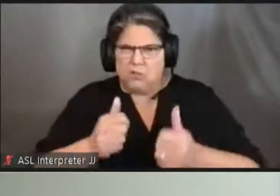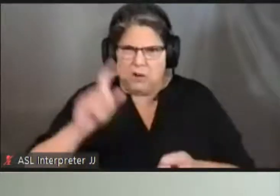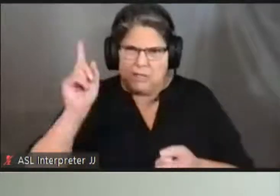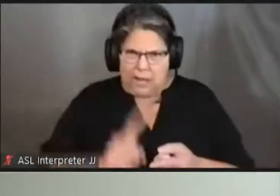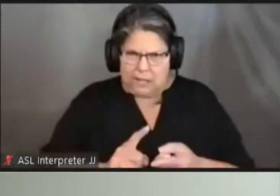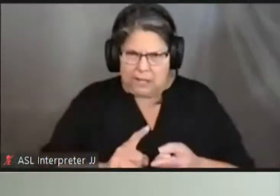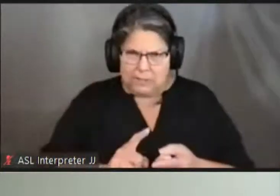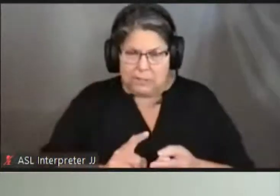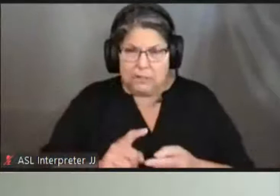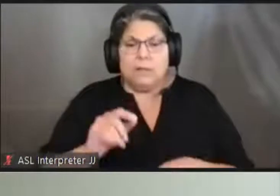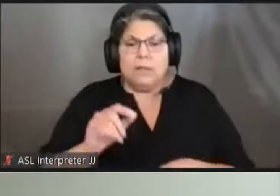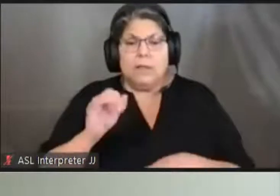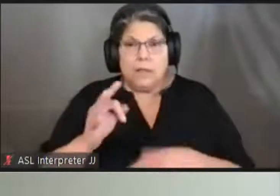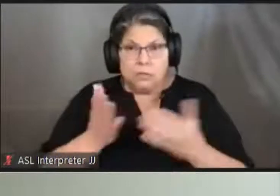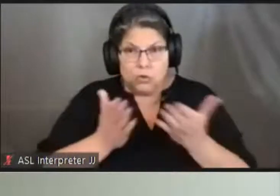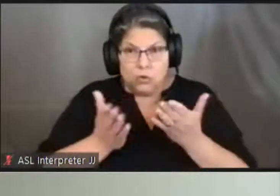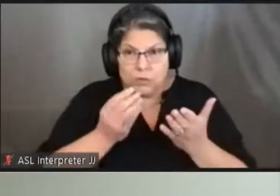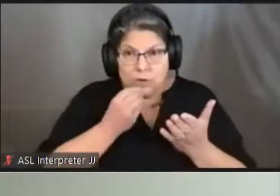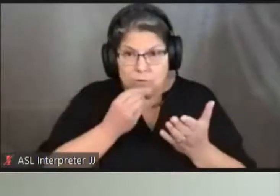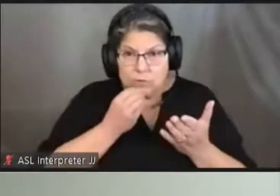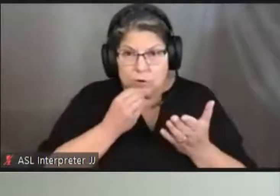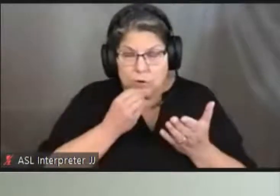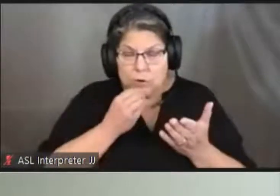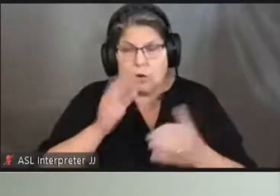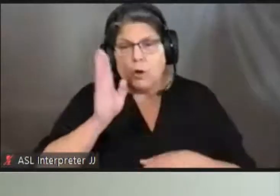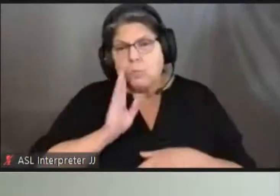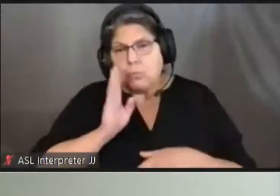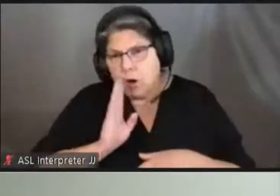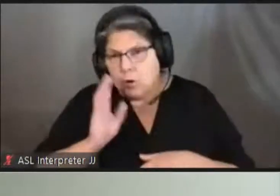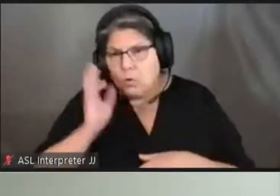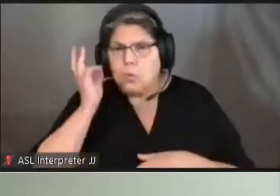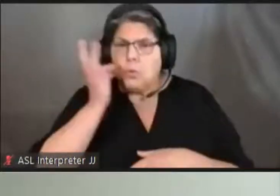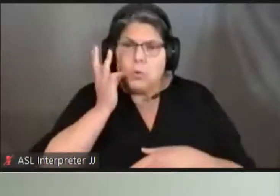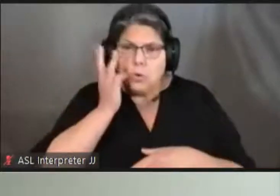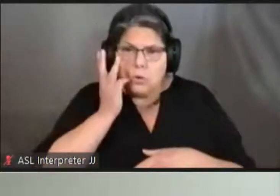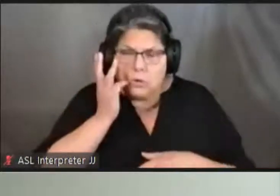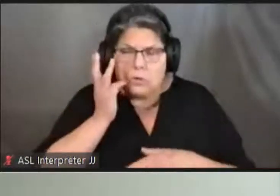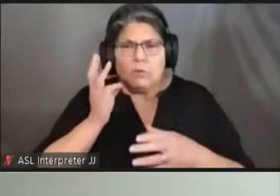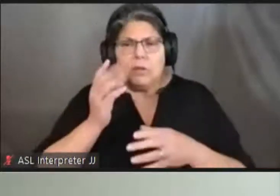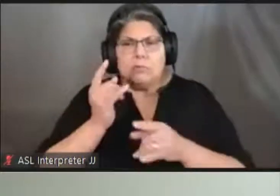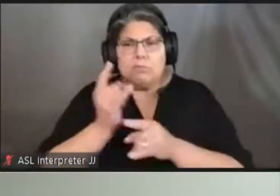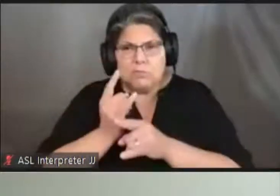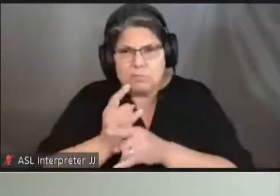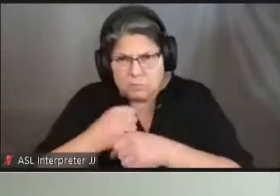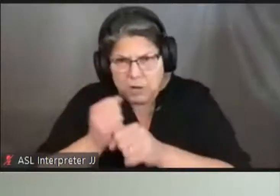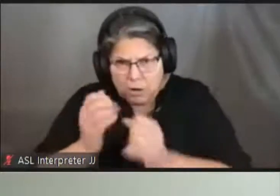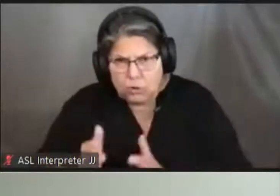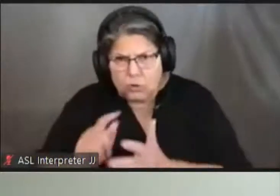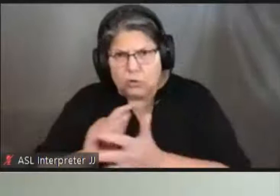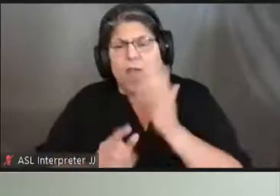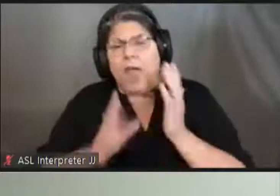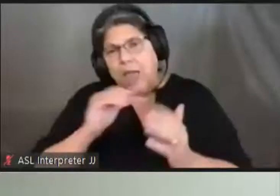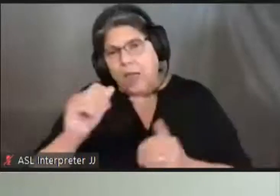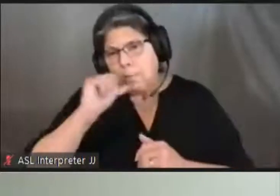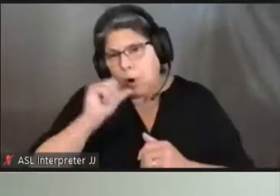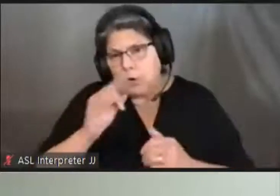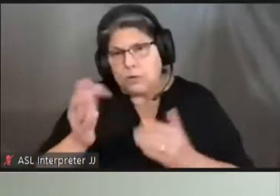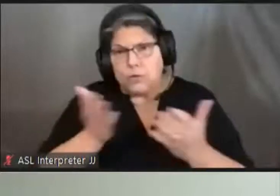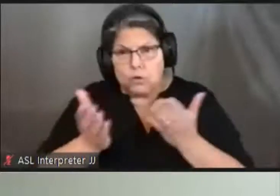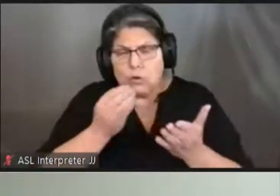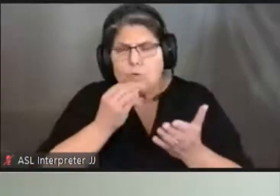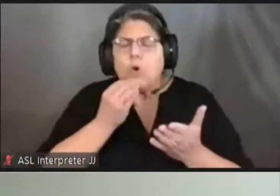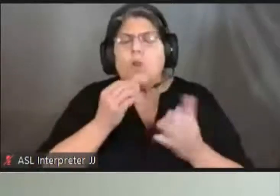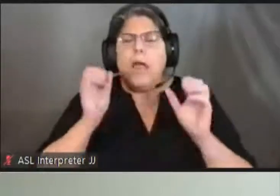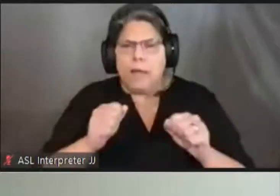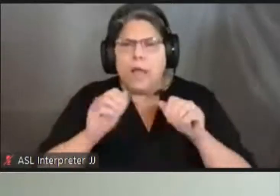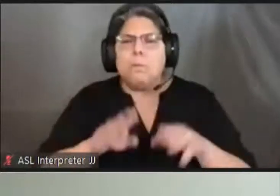then if serving food, breweries, wineries, and distilleries and bars, if they're serving food, can